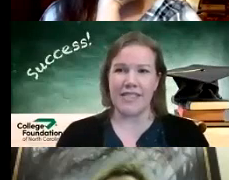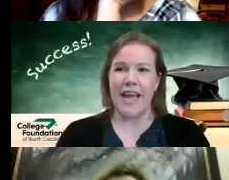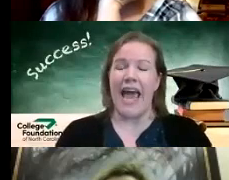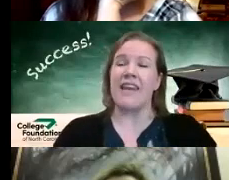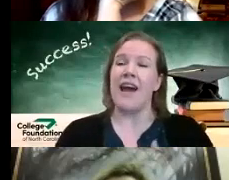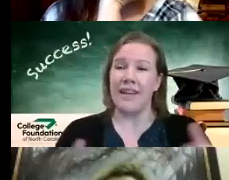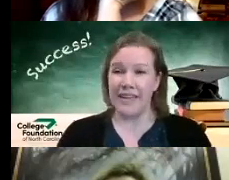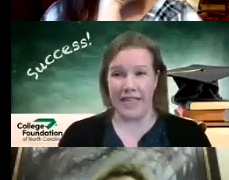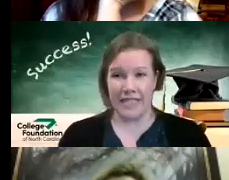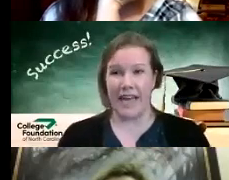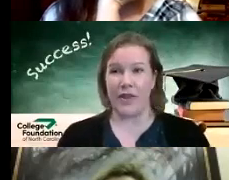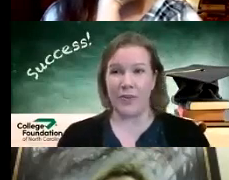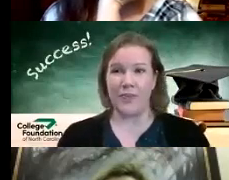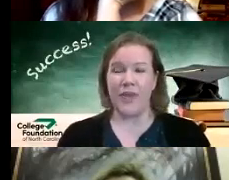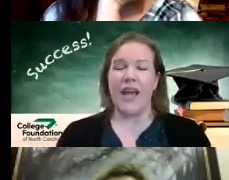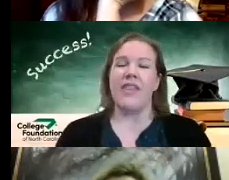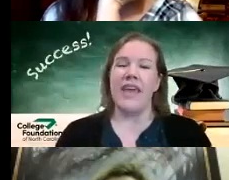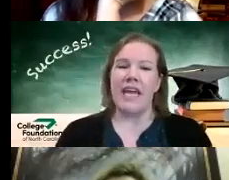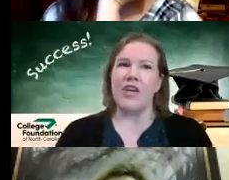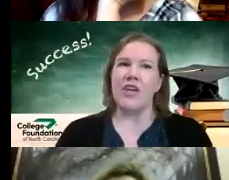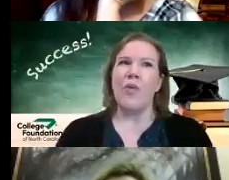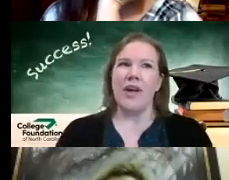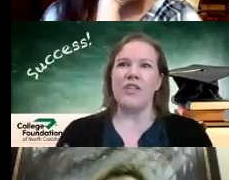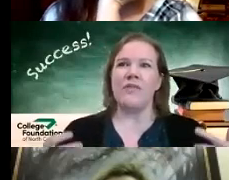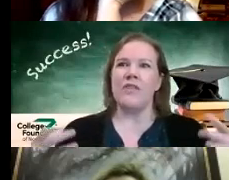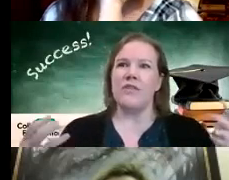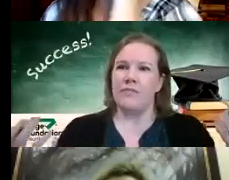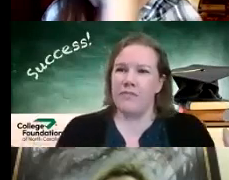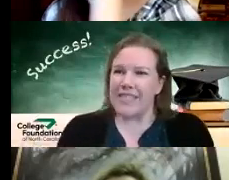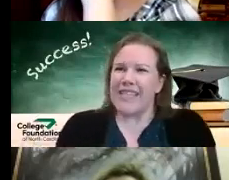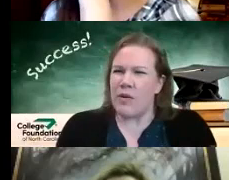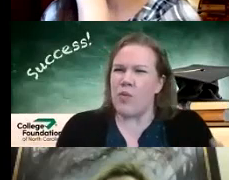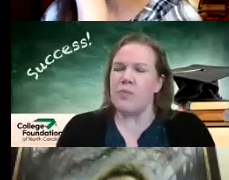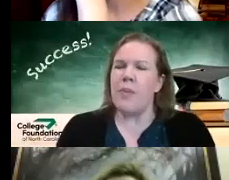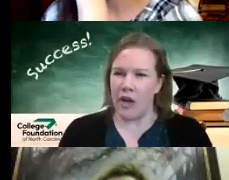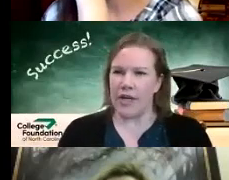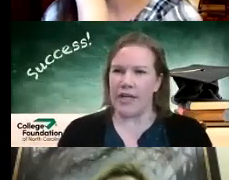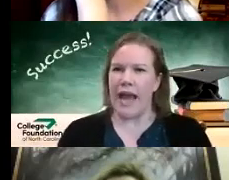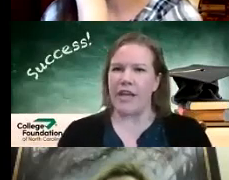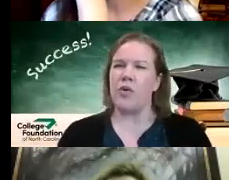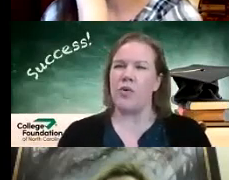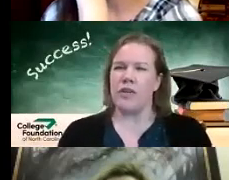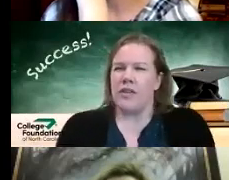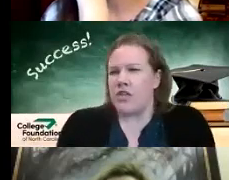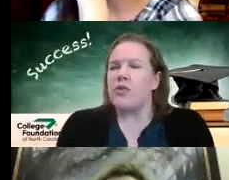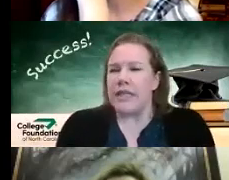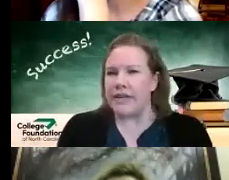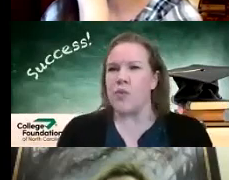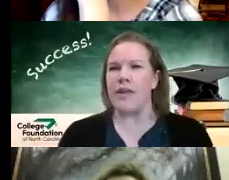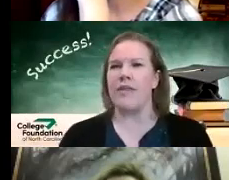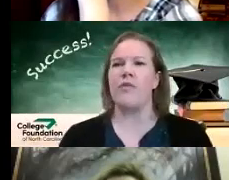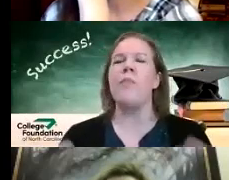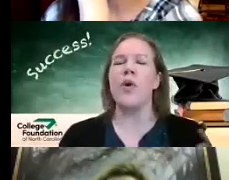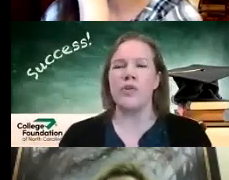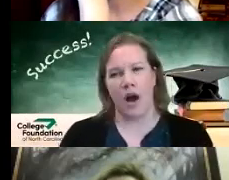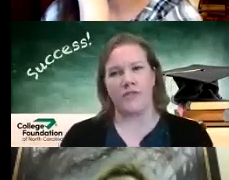divorced and not living together, then you want to decide which parent the student lives